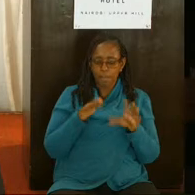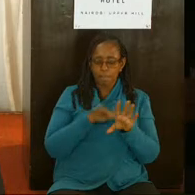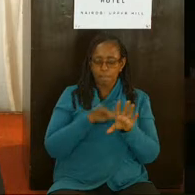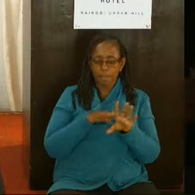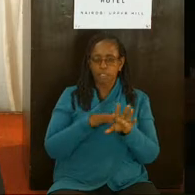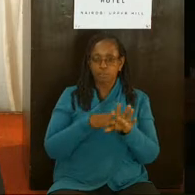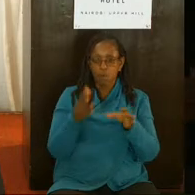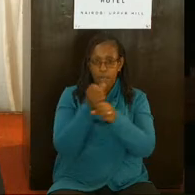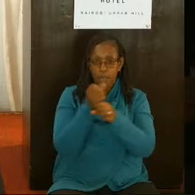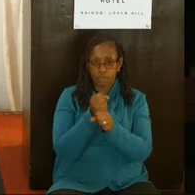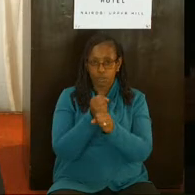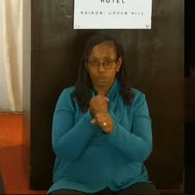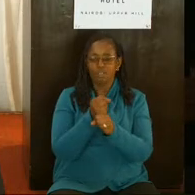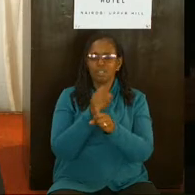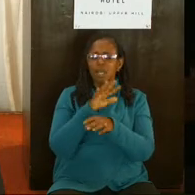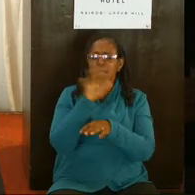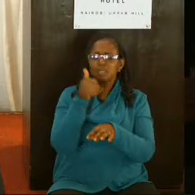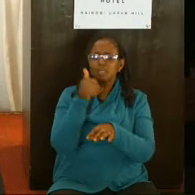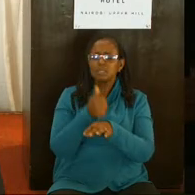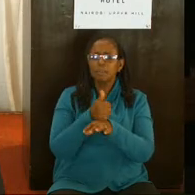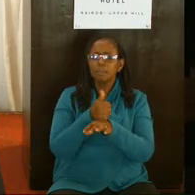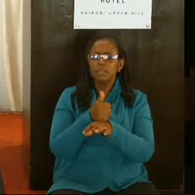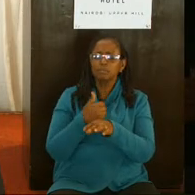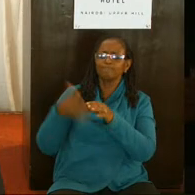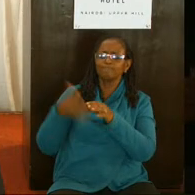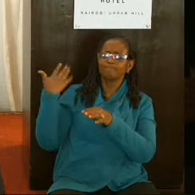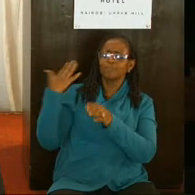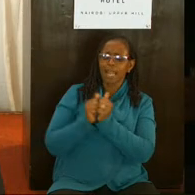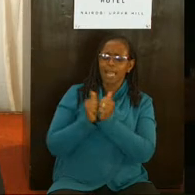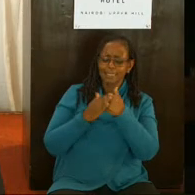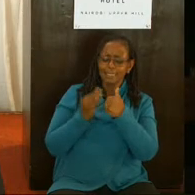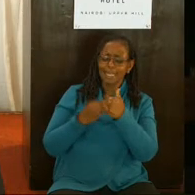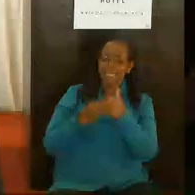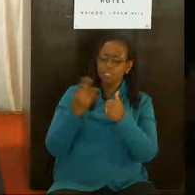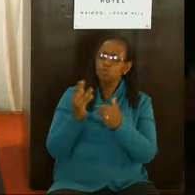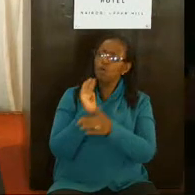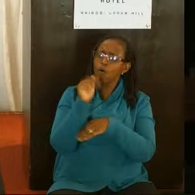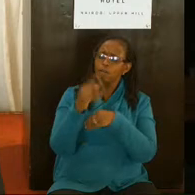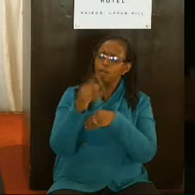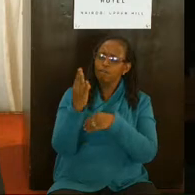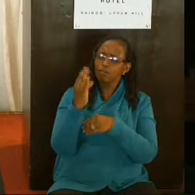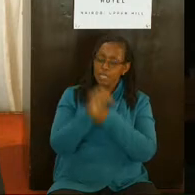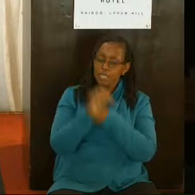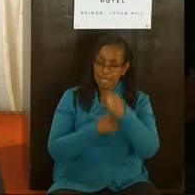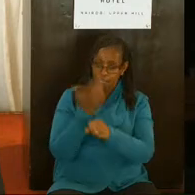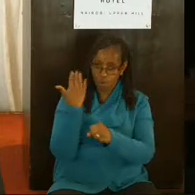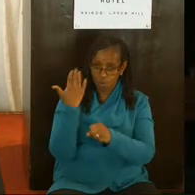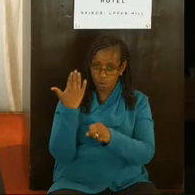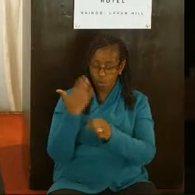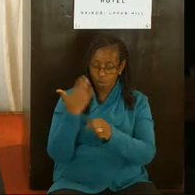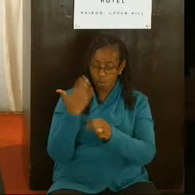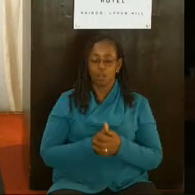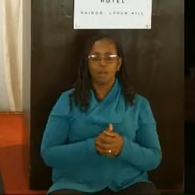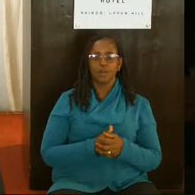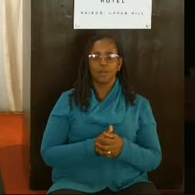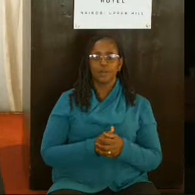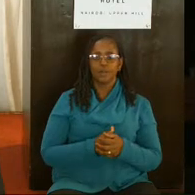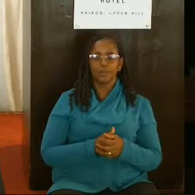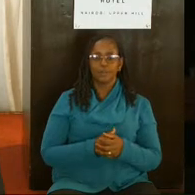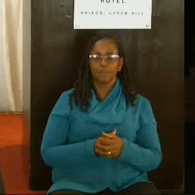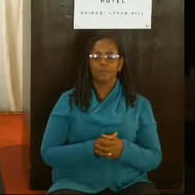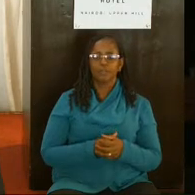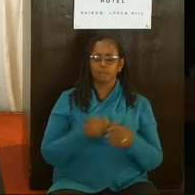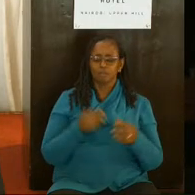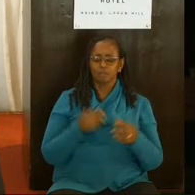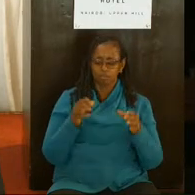organization it was established in 1982 more than 40 years ago and uh it brings together